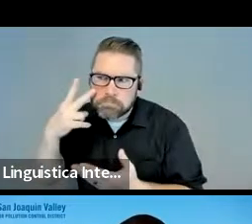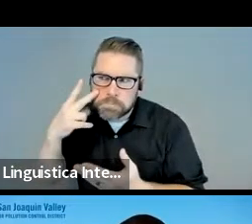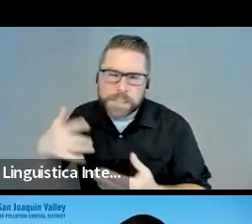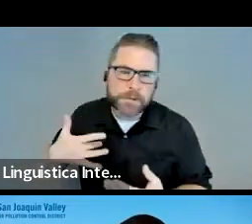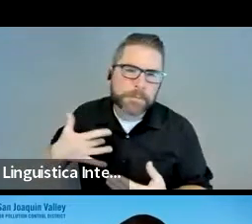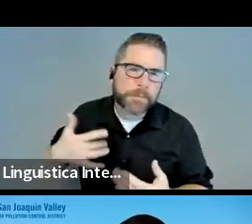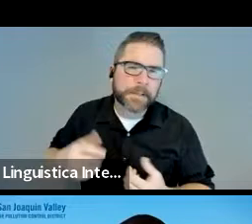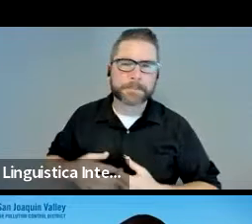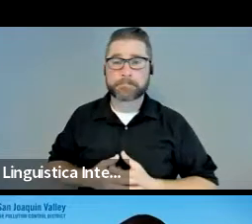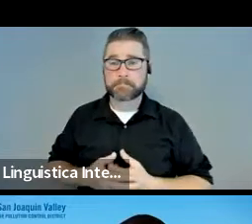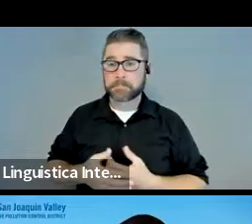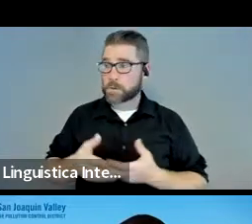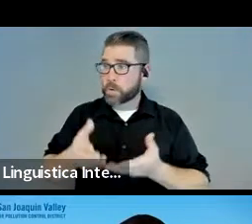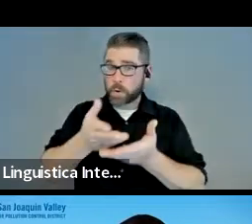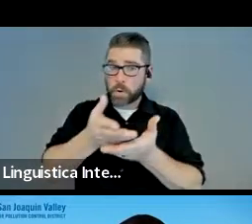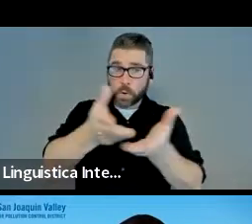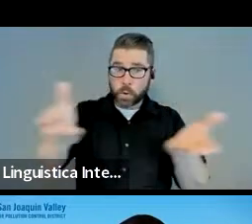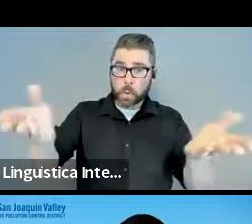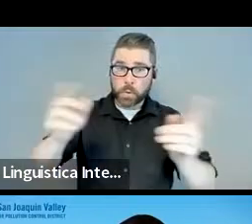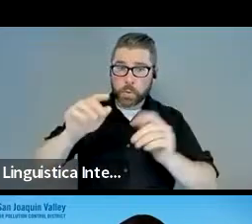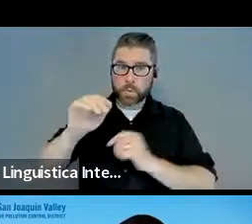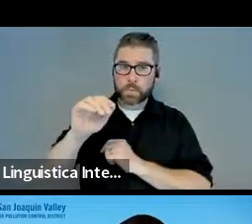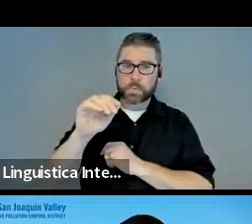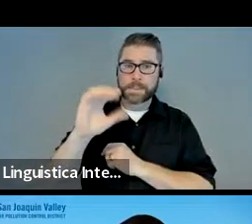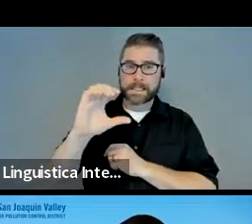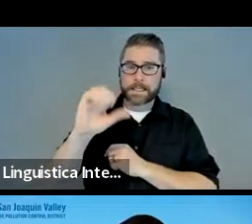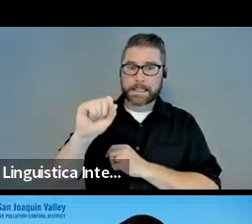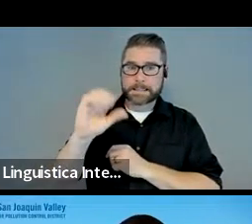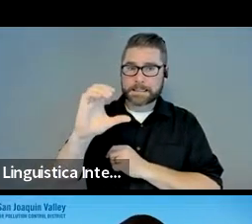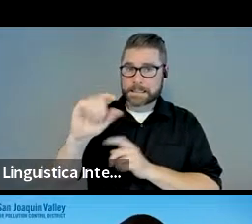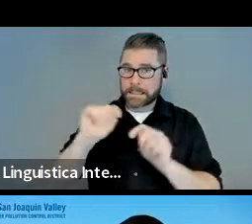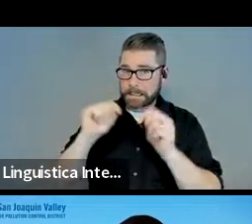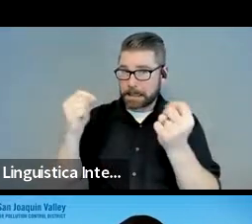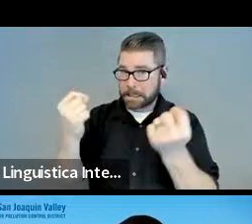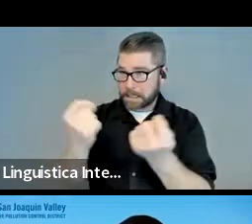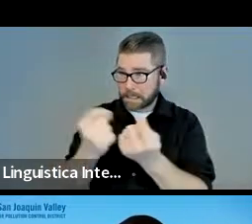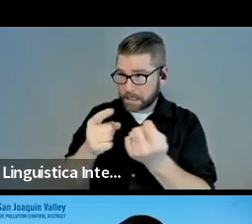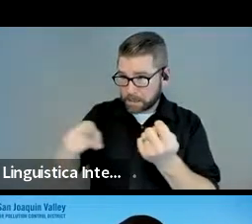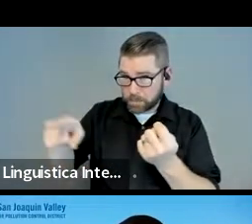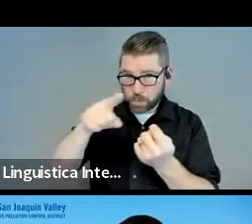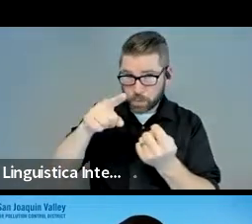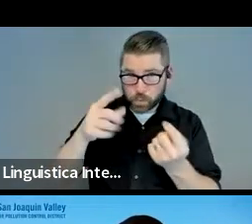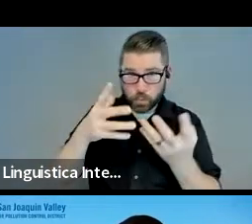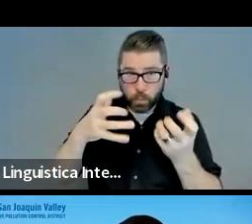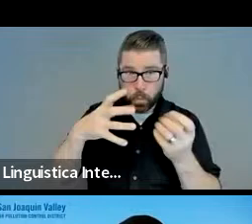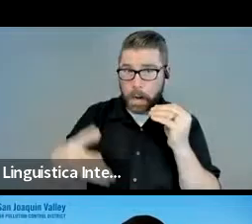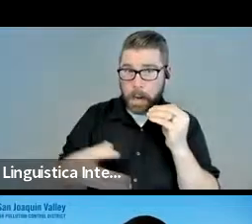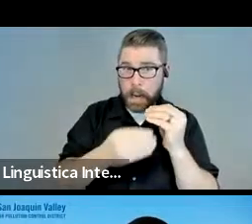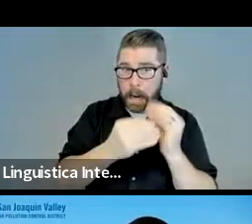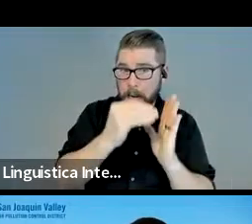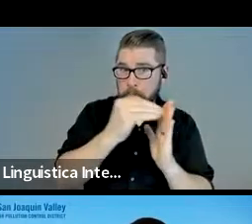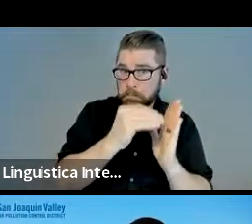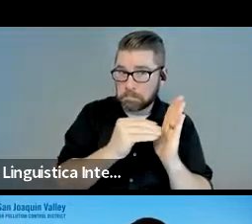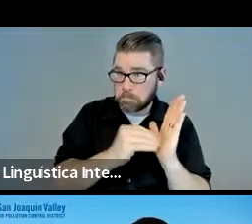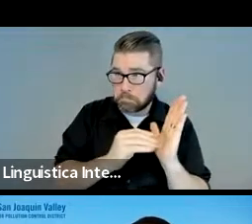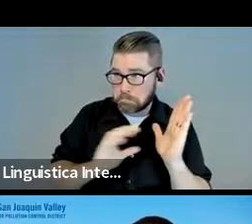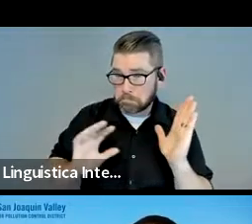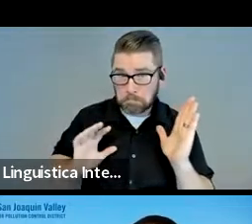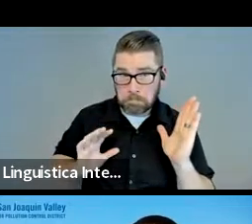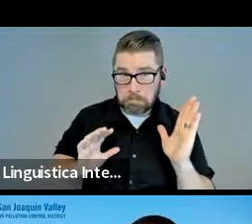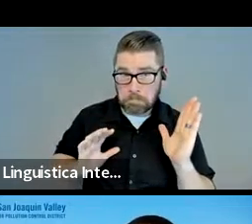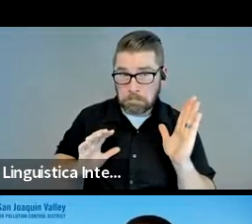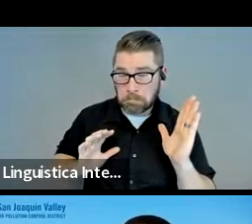Team, is there anything else you'd like to add to this before we pass off to do the updates?